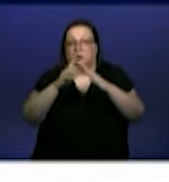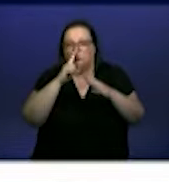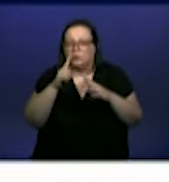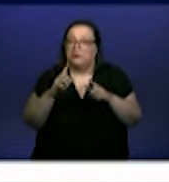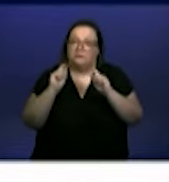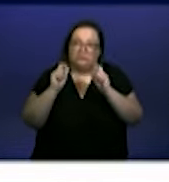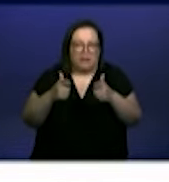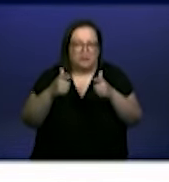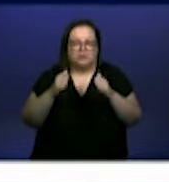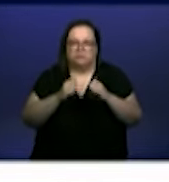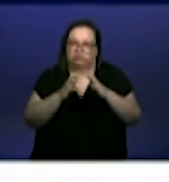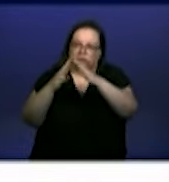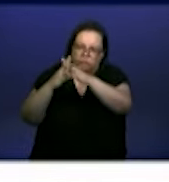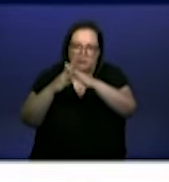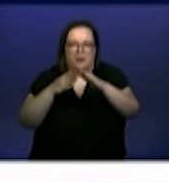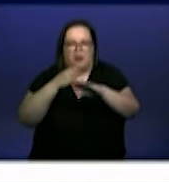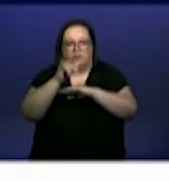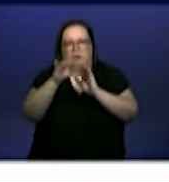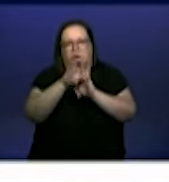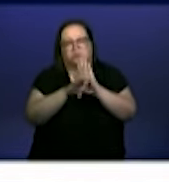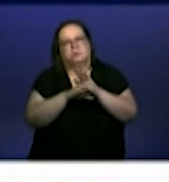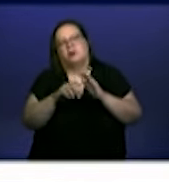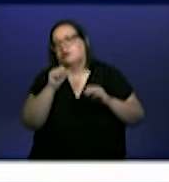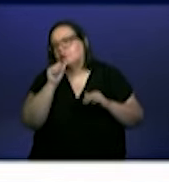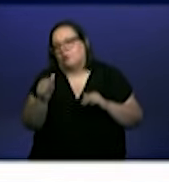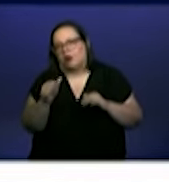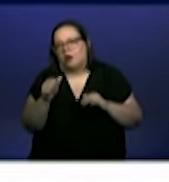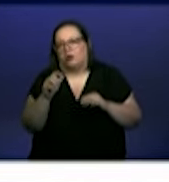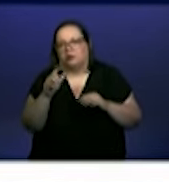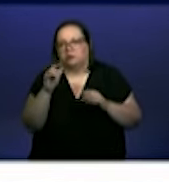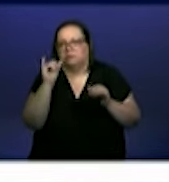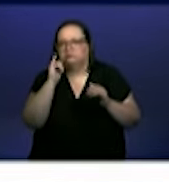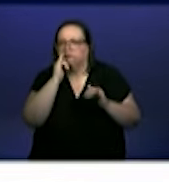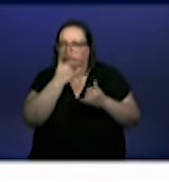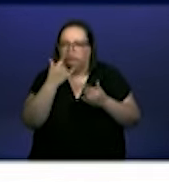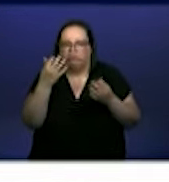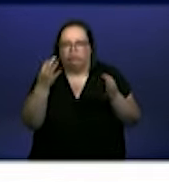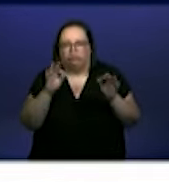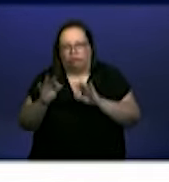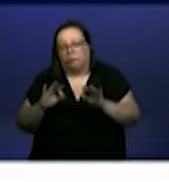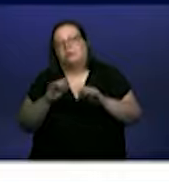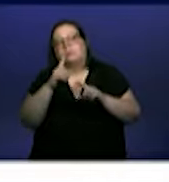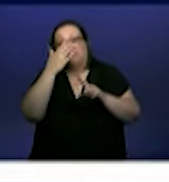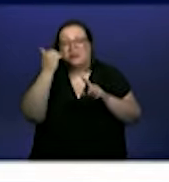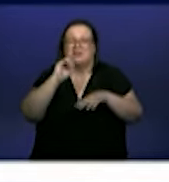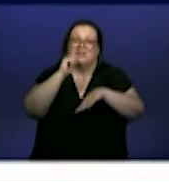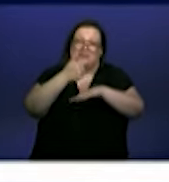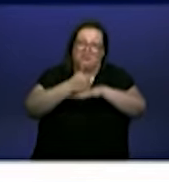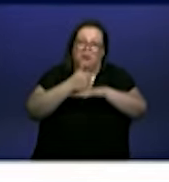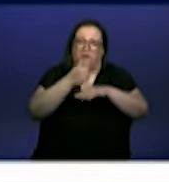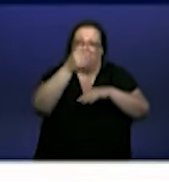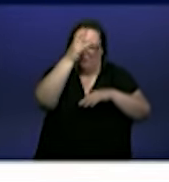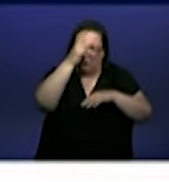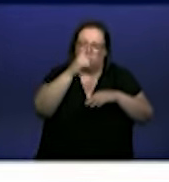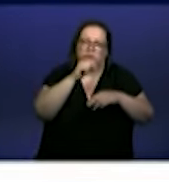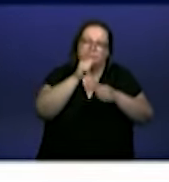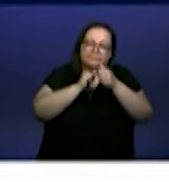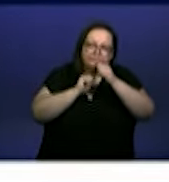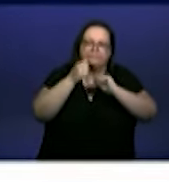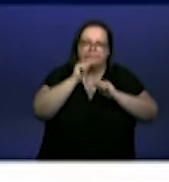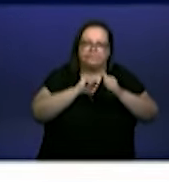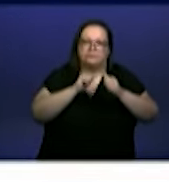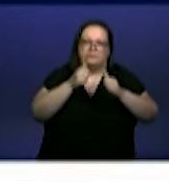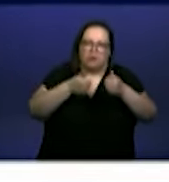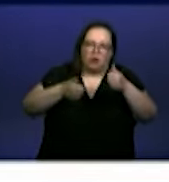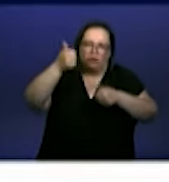by accident. It's because the founding fathers who had suffered under tyranny understood that it was important that you have a vertical axis